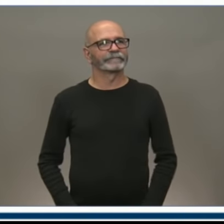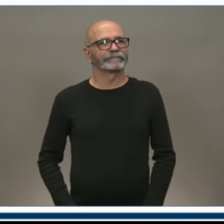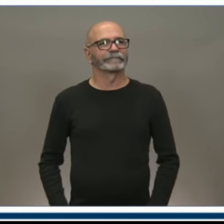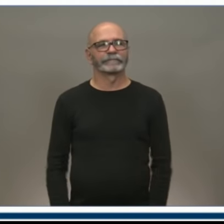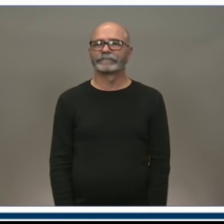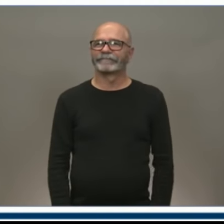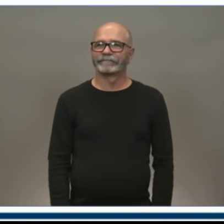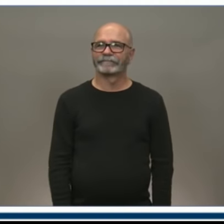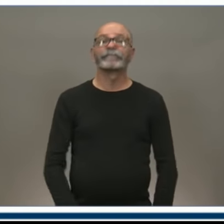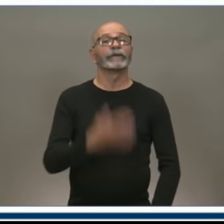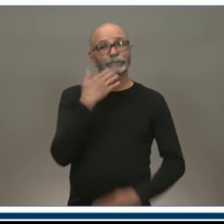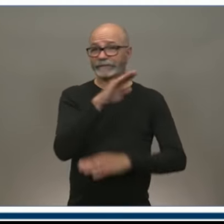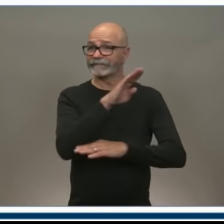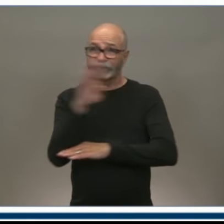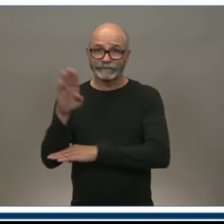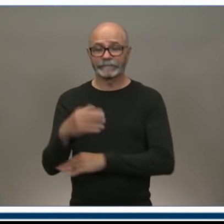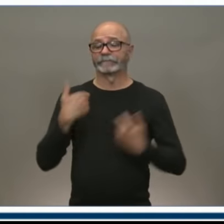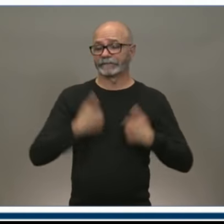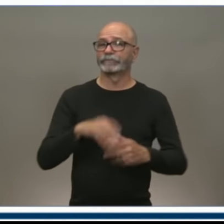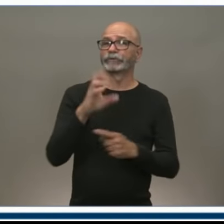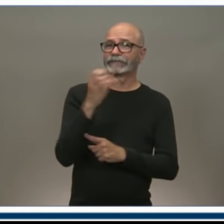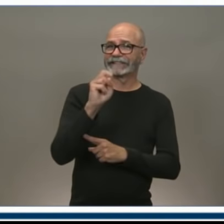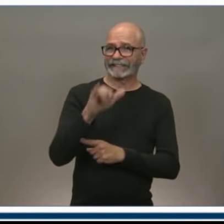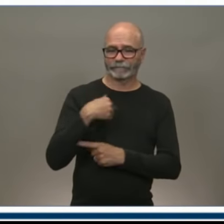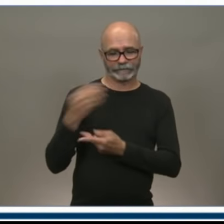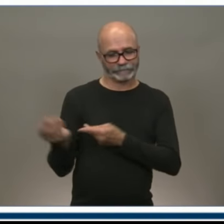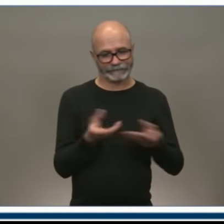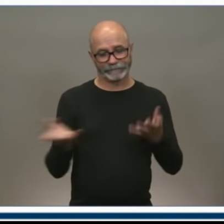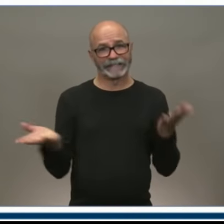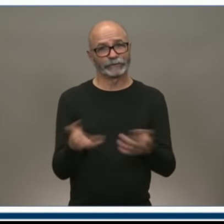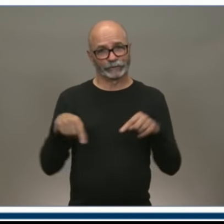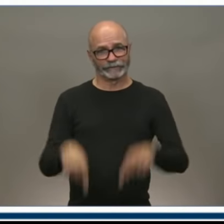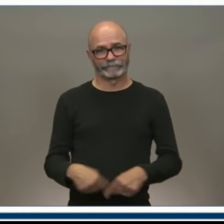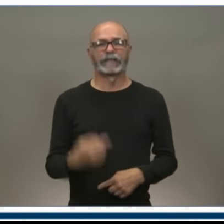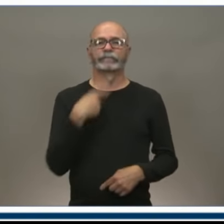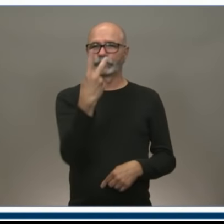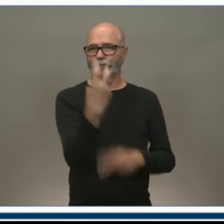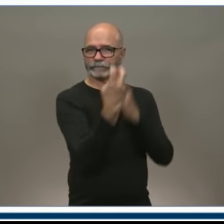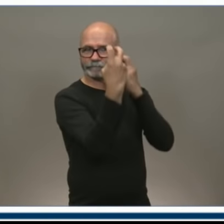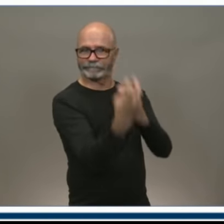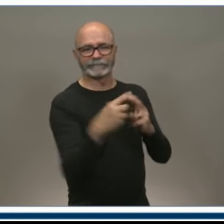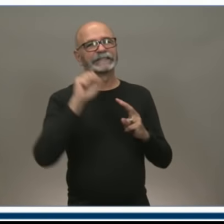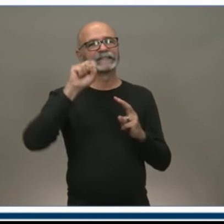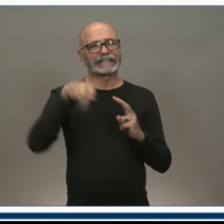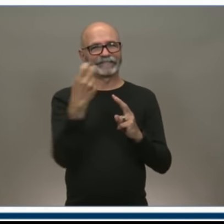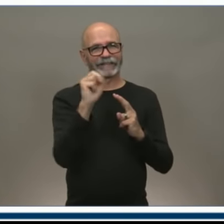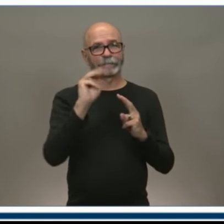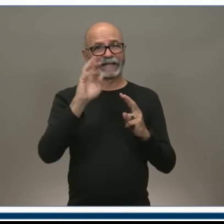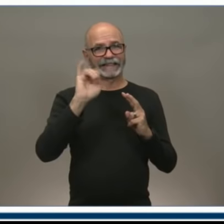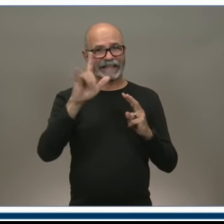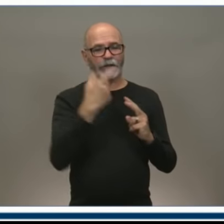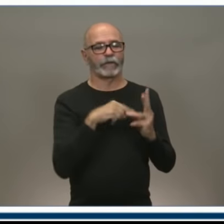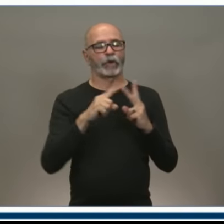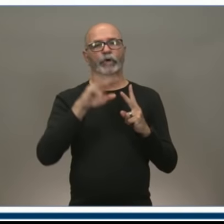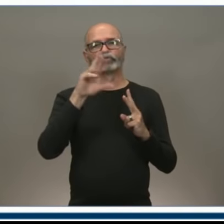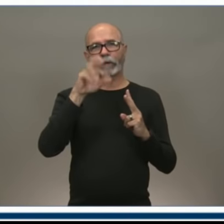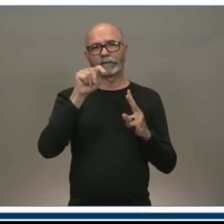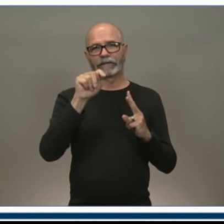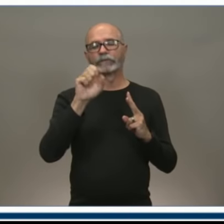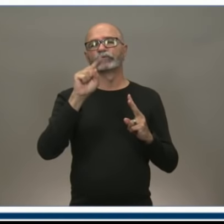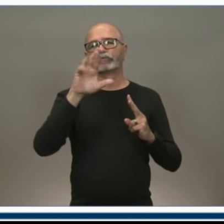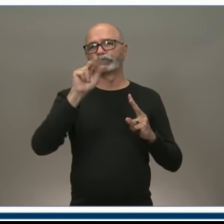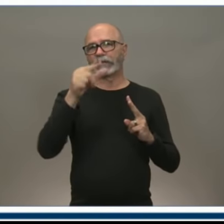Good afternoon. My name is Chrissy Matheson, and I'll be your moderator for today's press briefing. Before we begin, I'd like to introduce the Premier of Nova Scotia, Stephen McNeil, and Nova